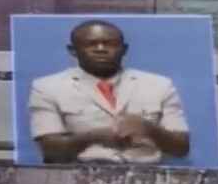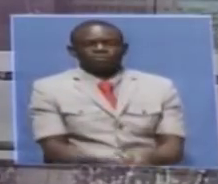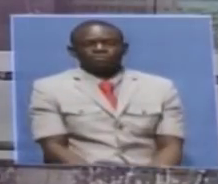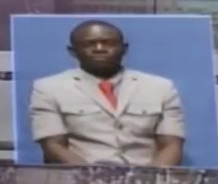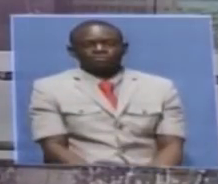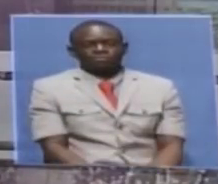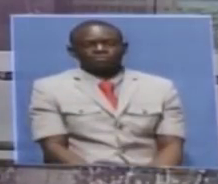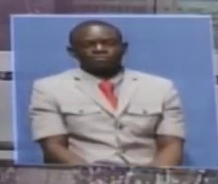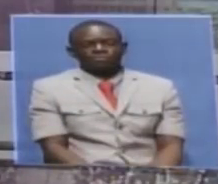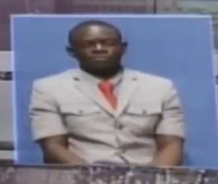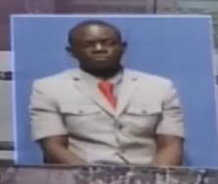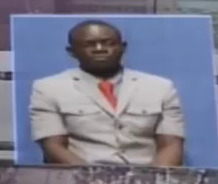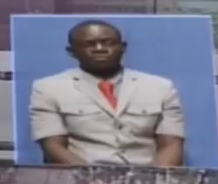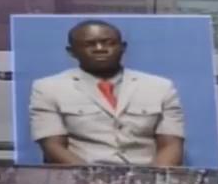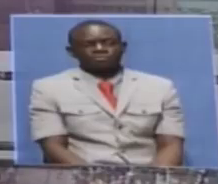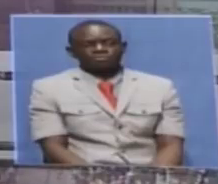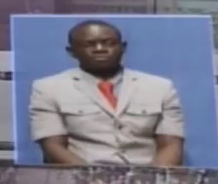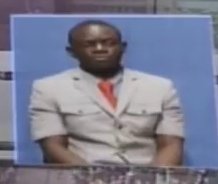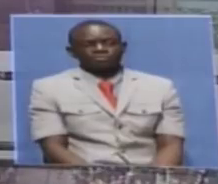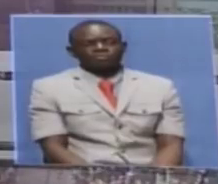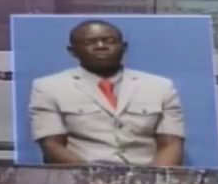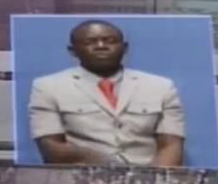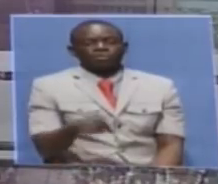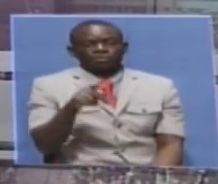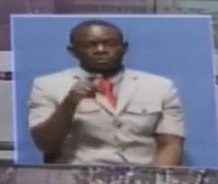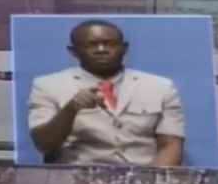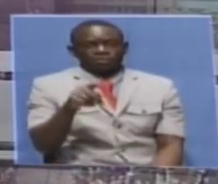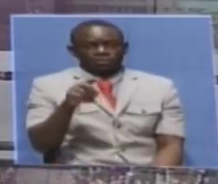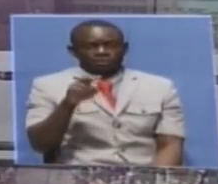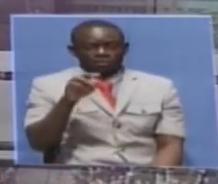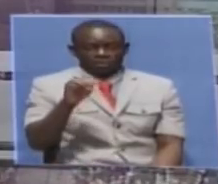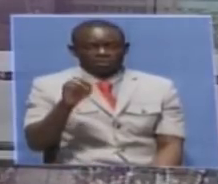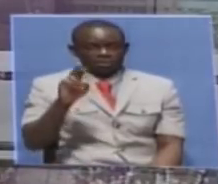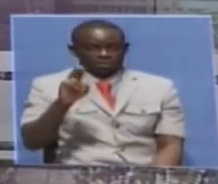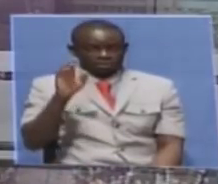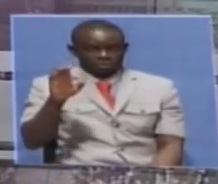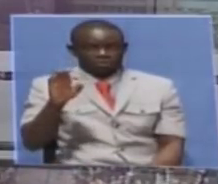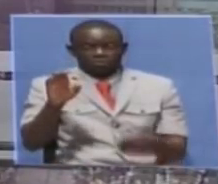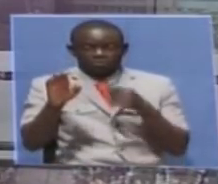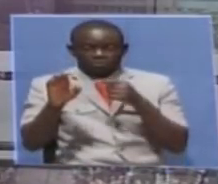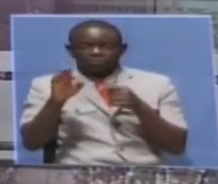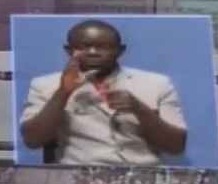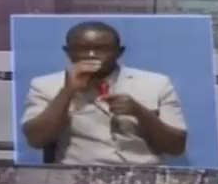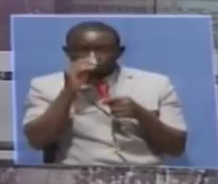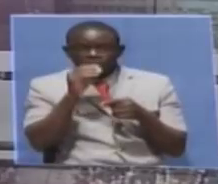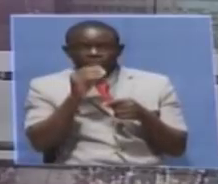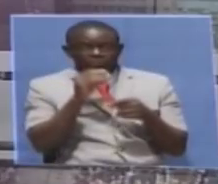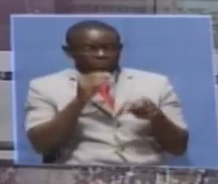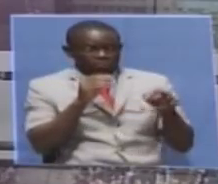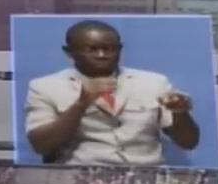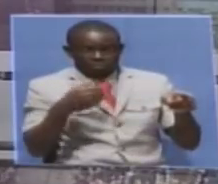The Policy Monitoring and Research Center, PMRC, says Zambia and China should agree to restructure